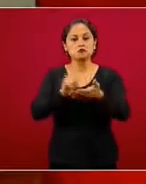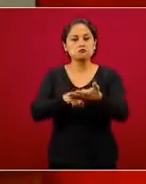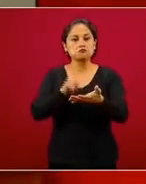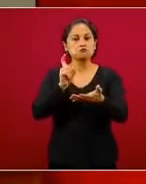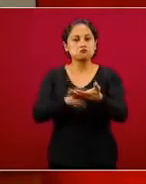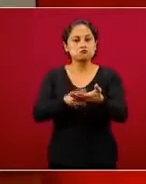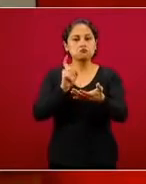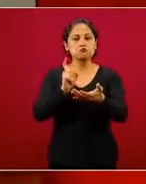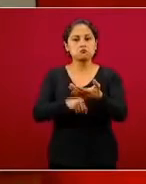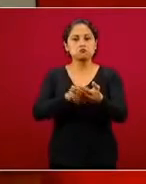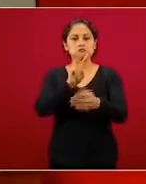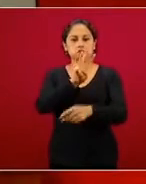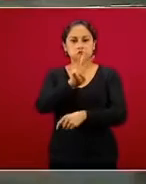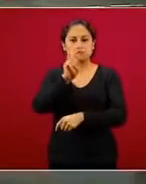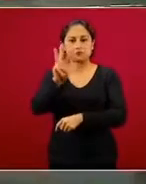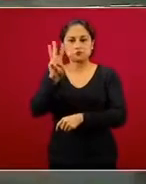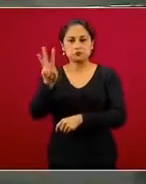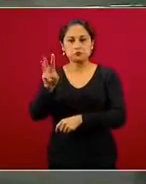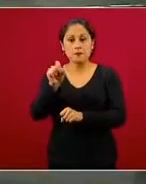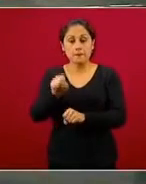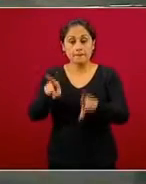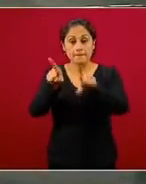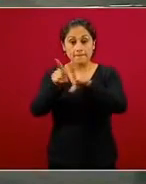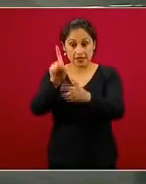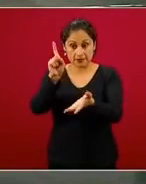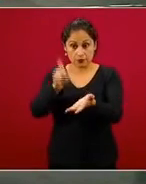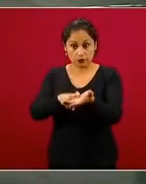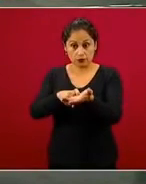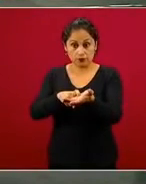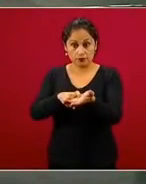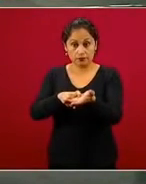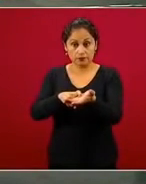We've had an increasing number of people who